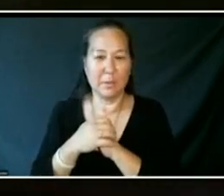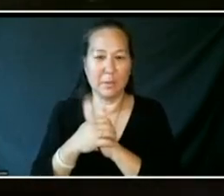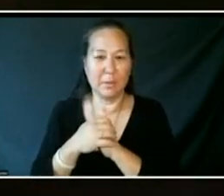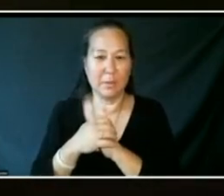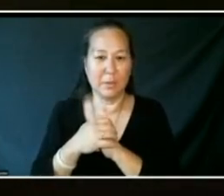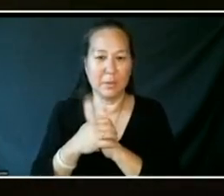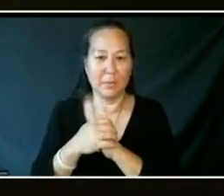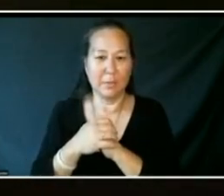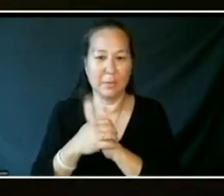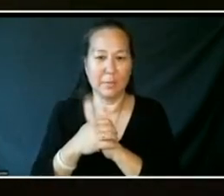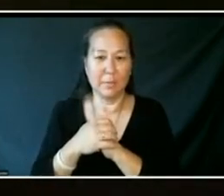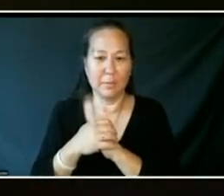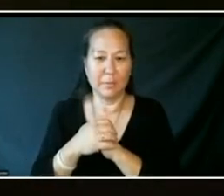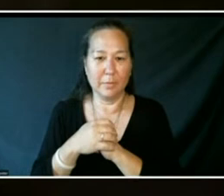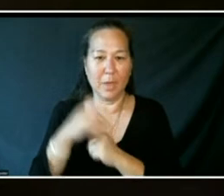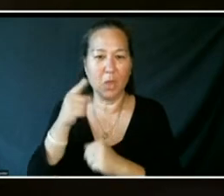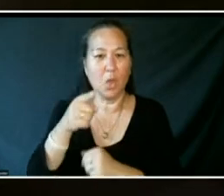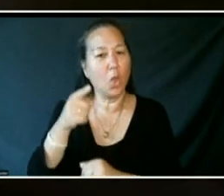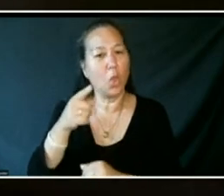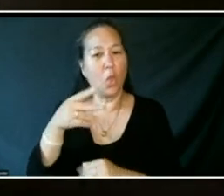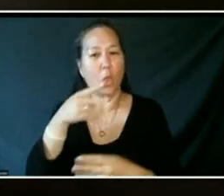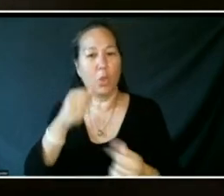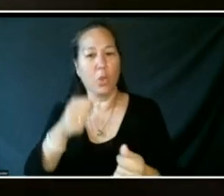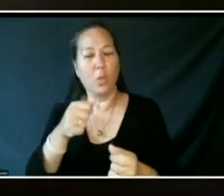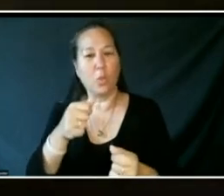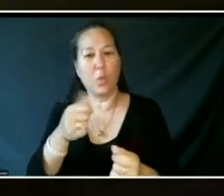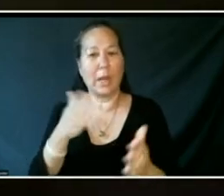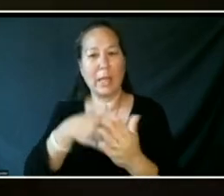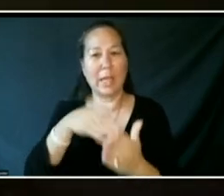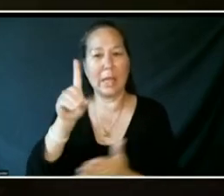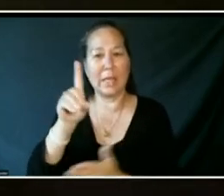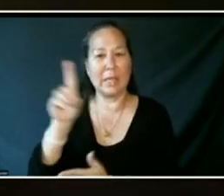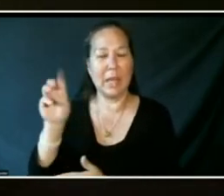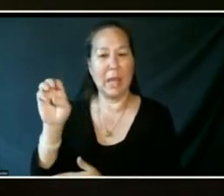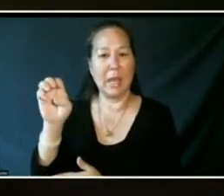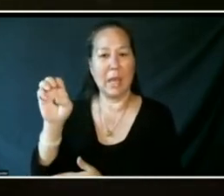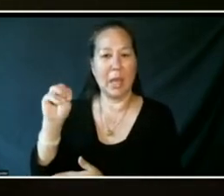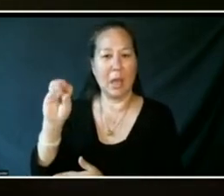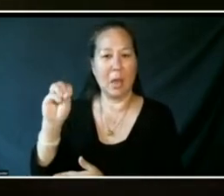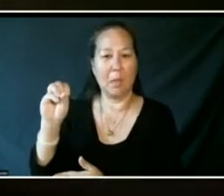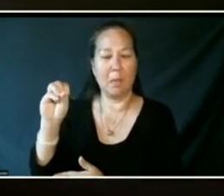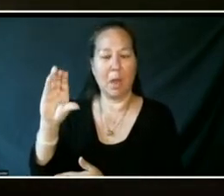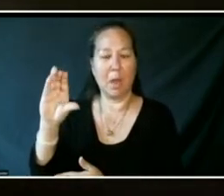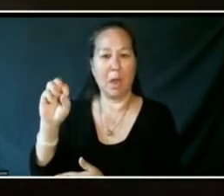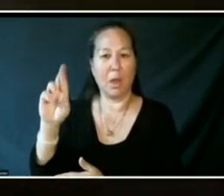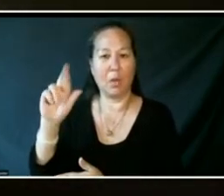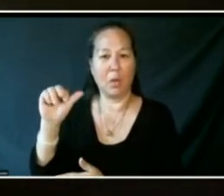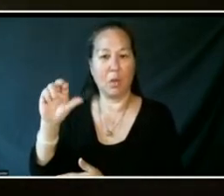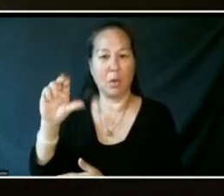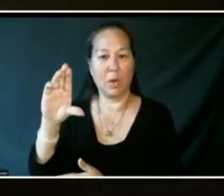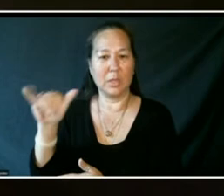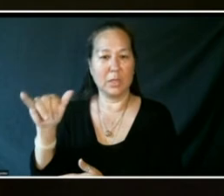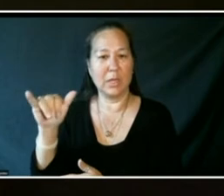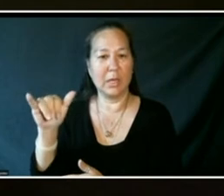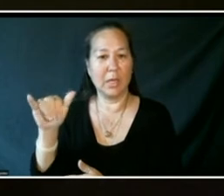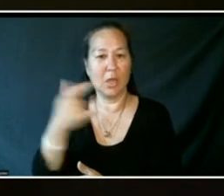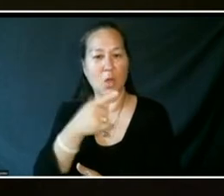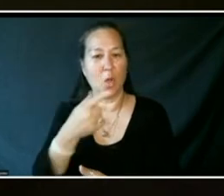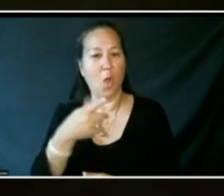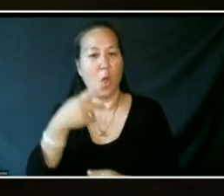You're a threat to democracy. You're a threat to free and honest elections.